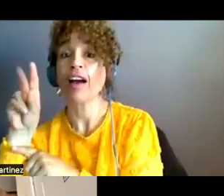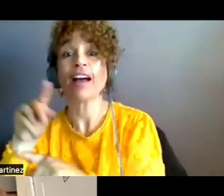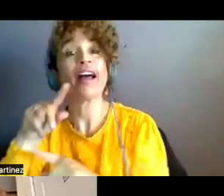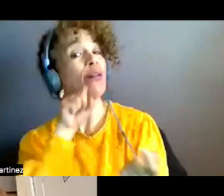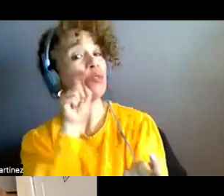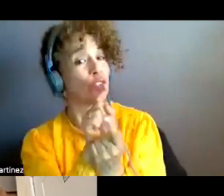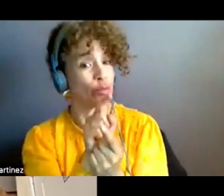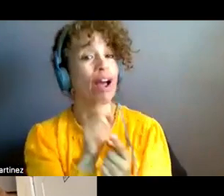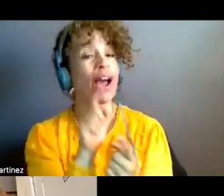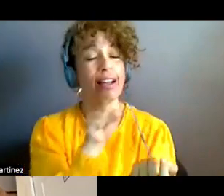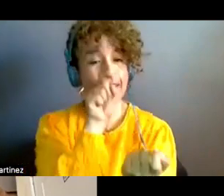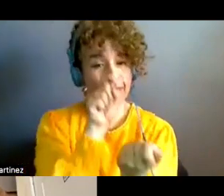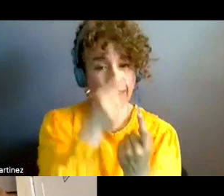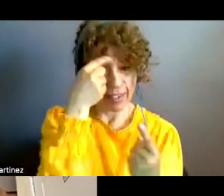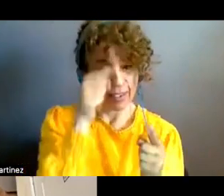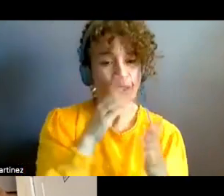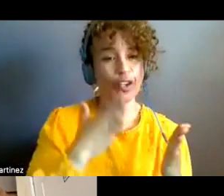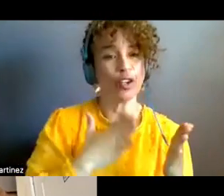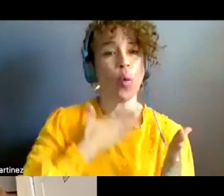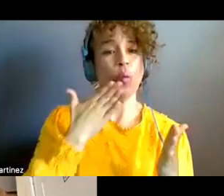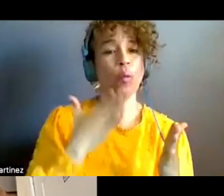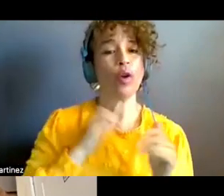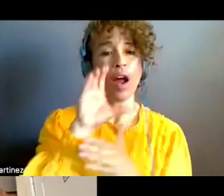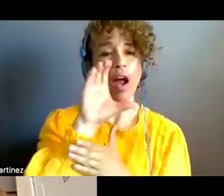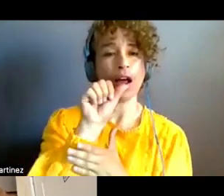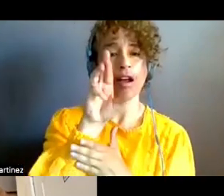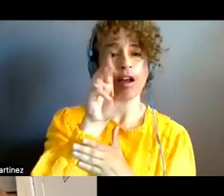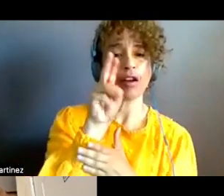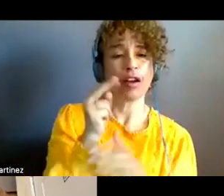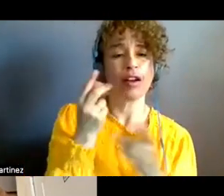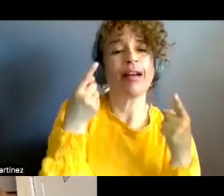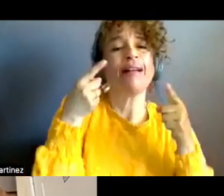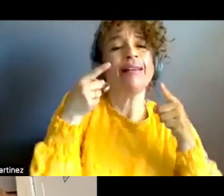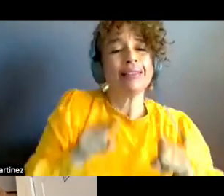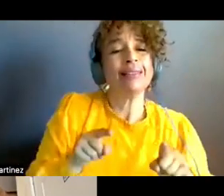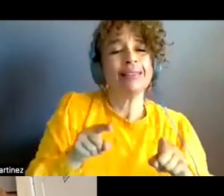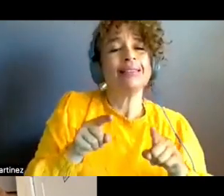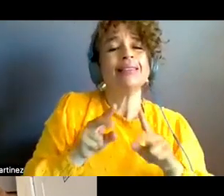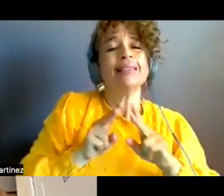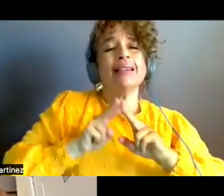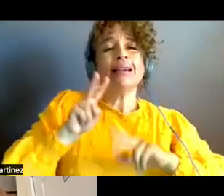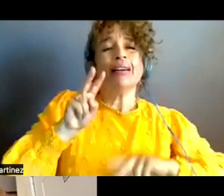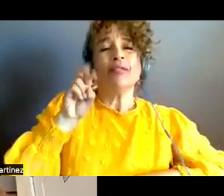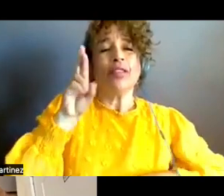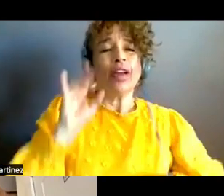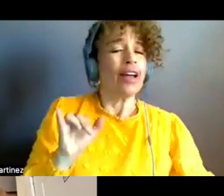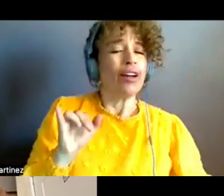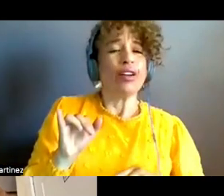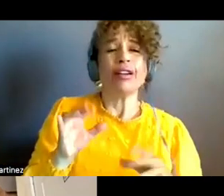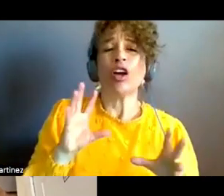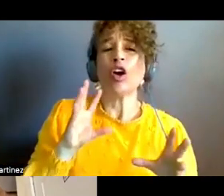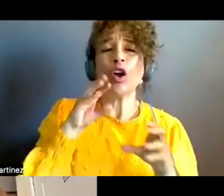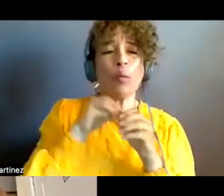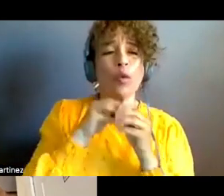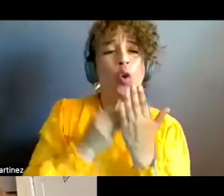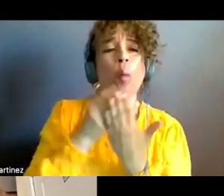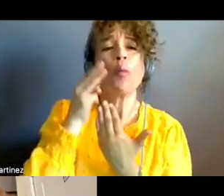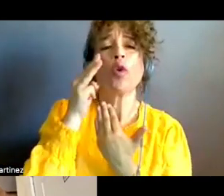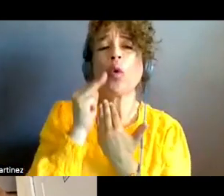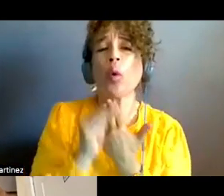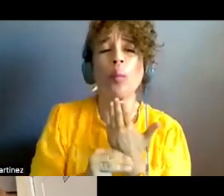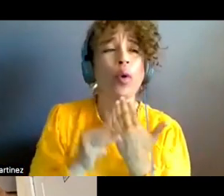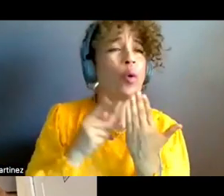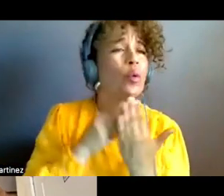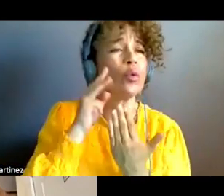Absolutely. I am always very happy because Carmen happens to curate very inclusive programs